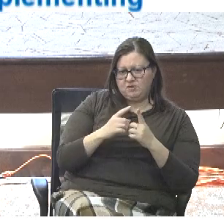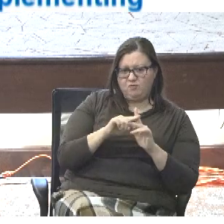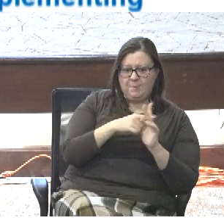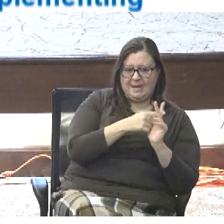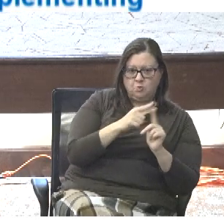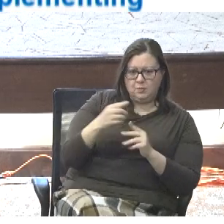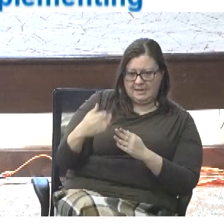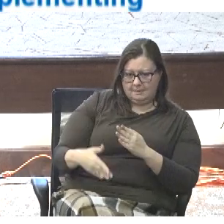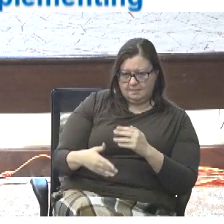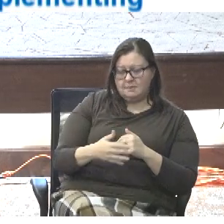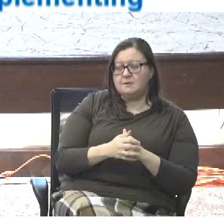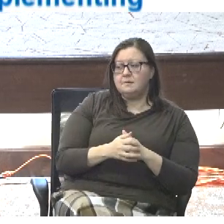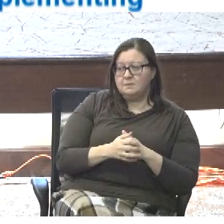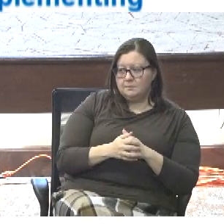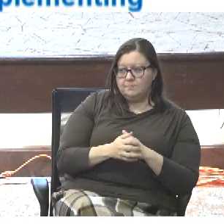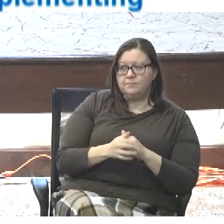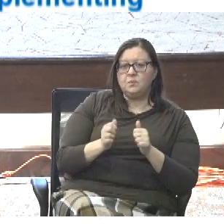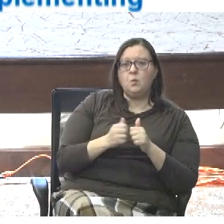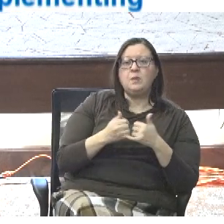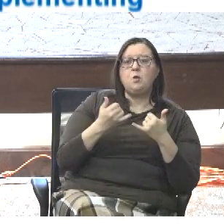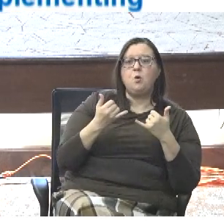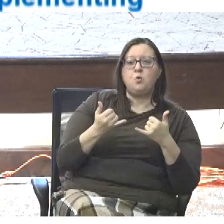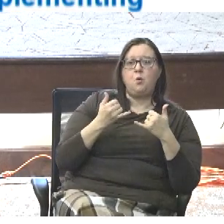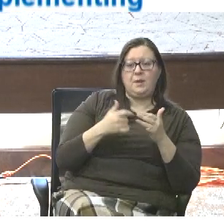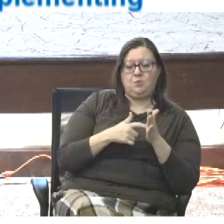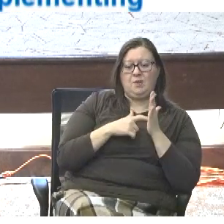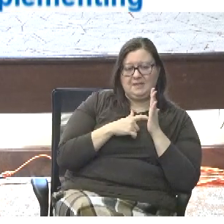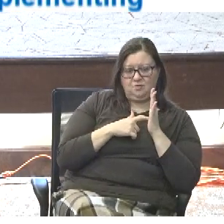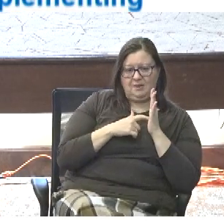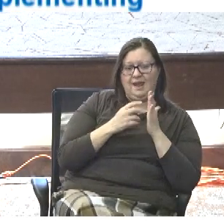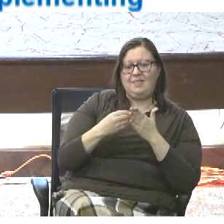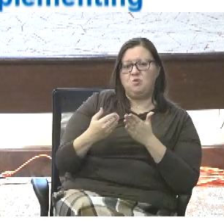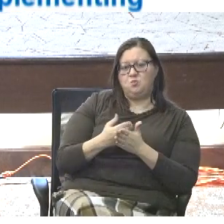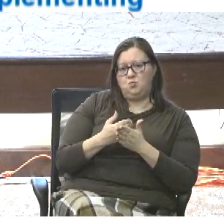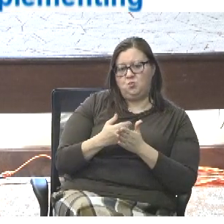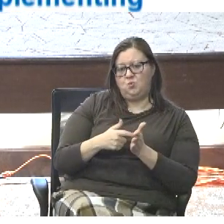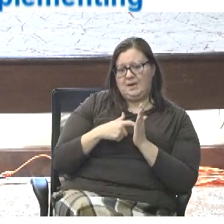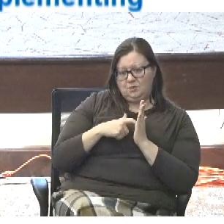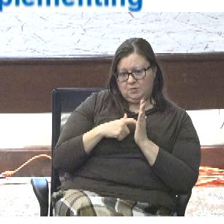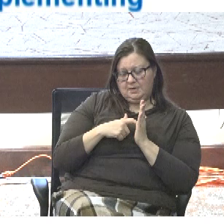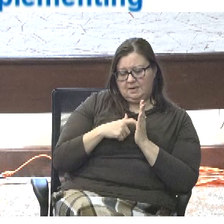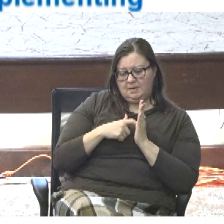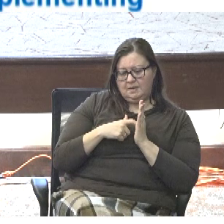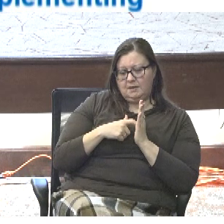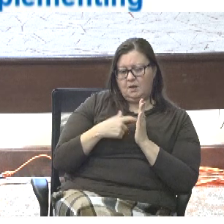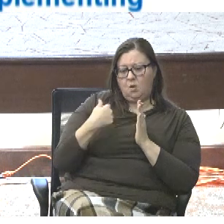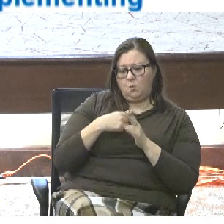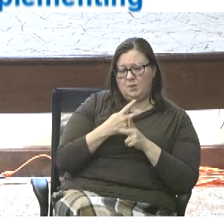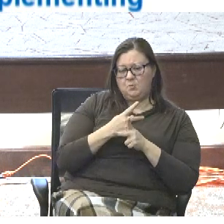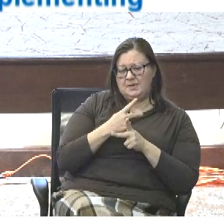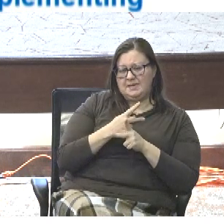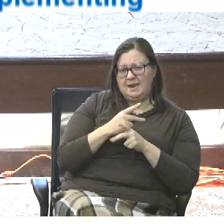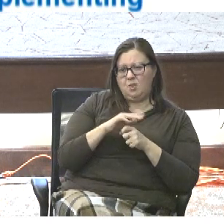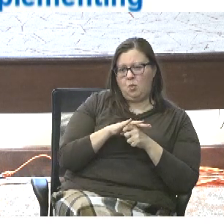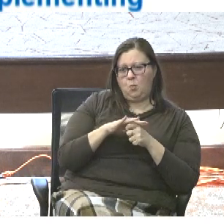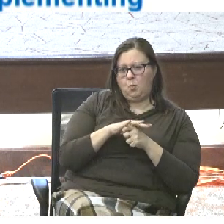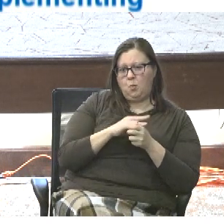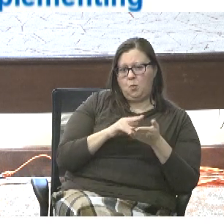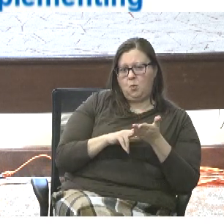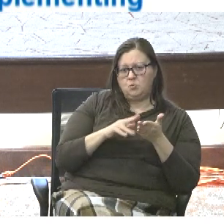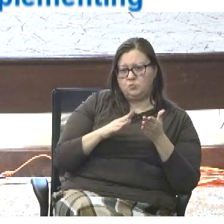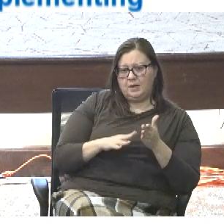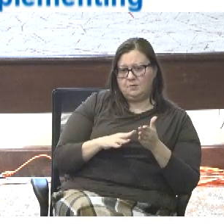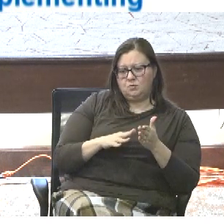beginning to end with the current criteria and with the new criteria. and we retained a local